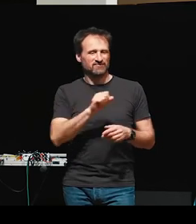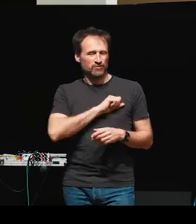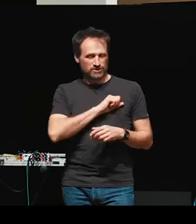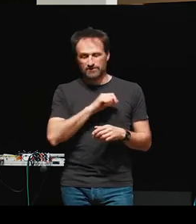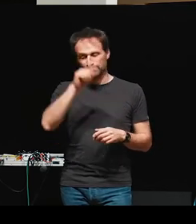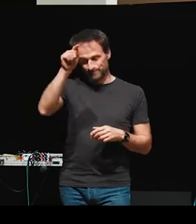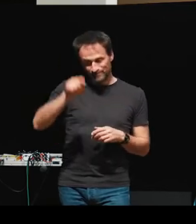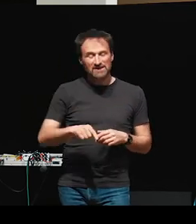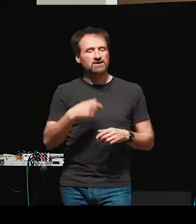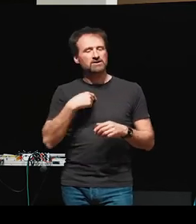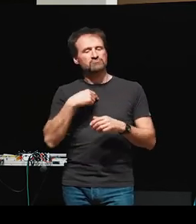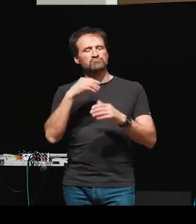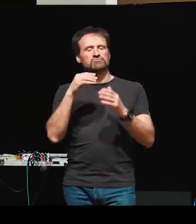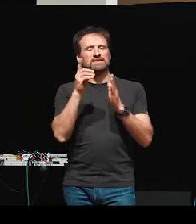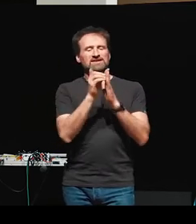which shows me